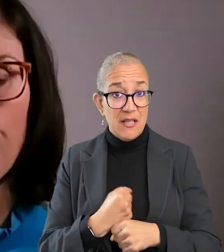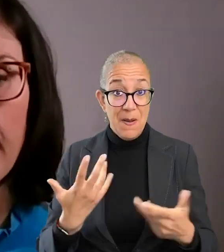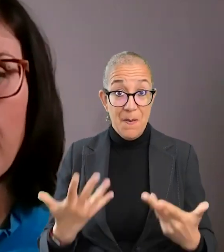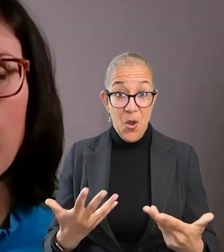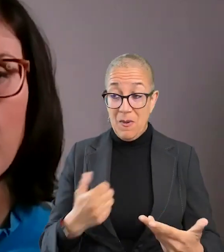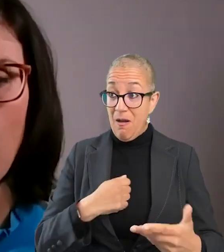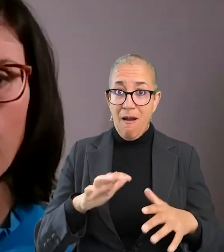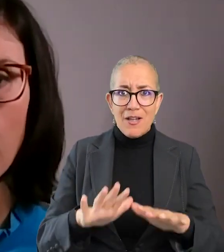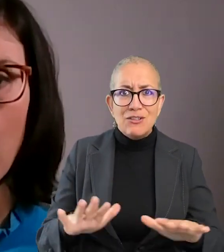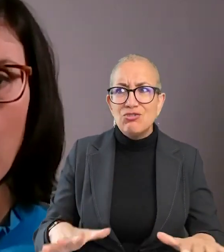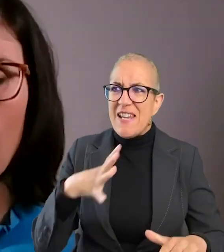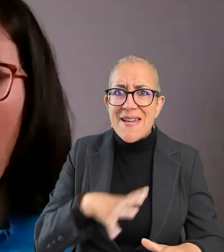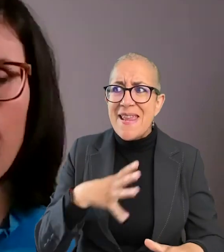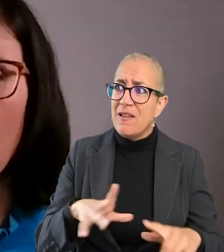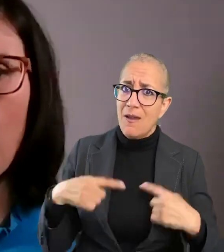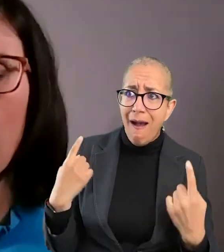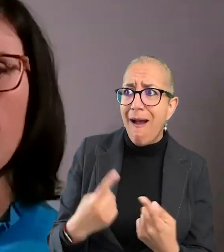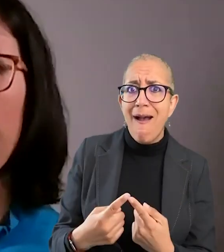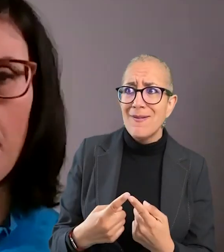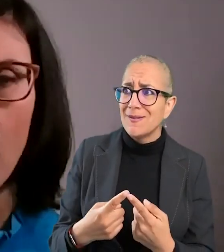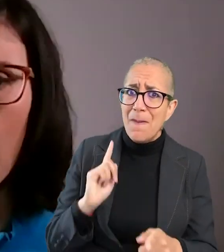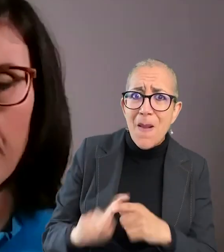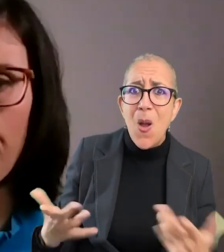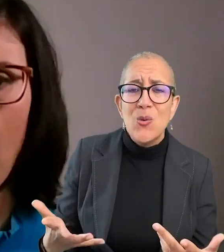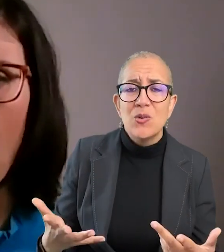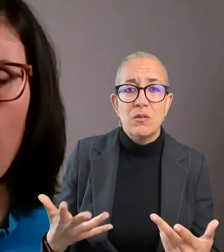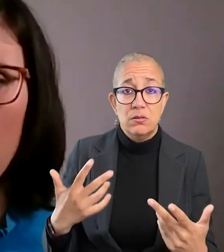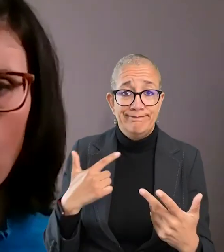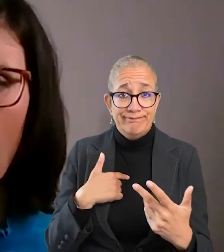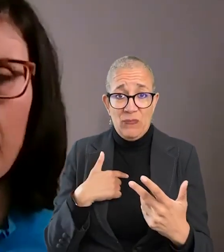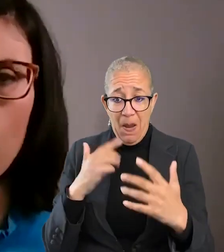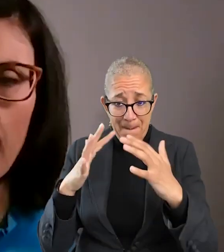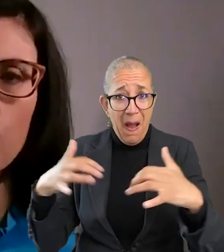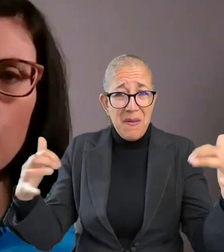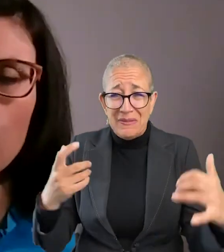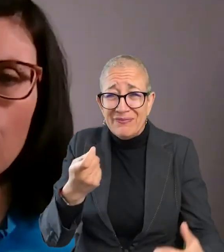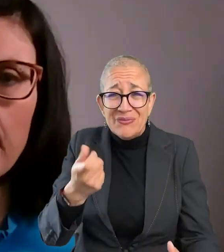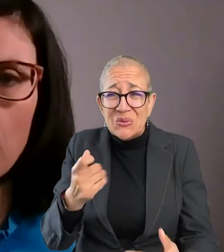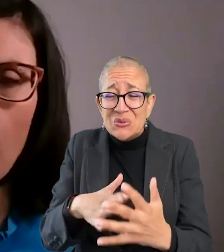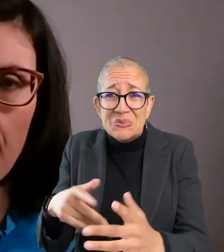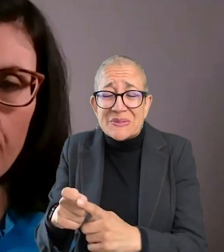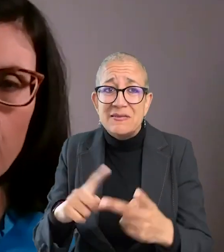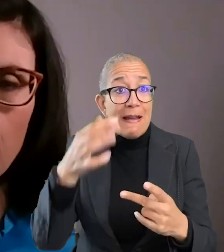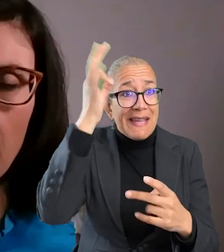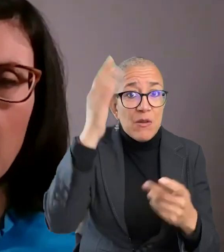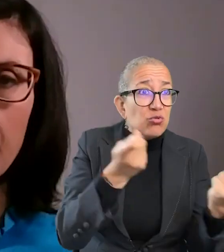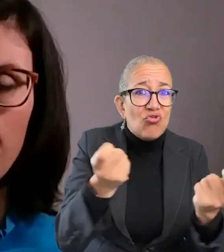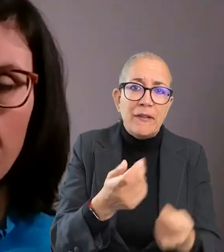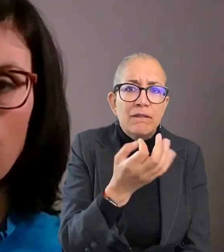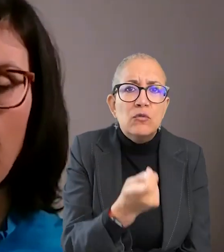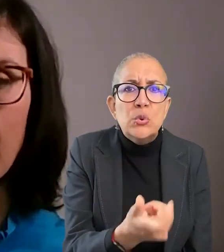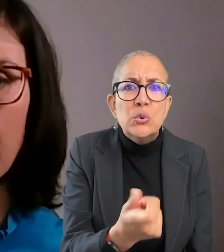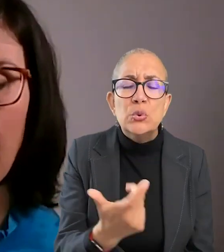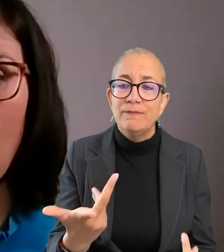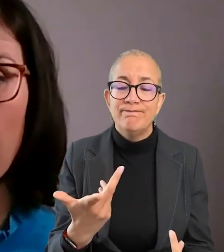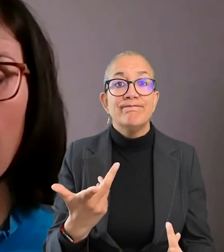our country needs us the most, we haven't got a bigger parliamentary arm, that we're not running more councils. And the reason why we have to do that is